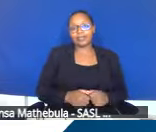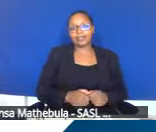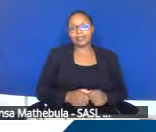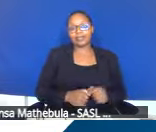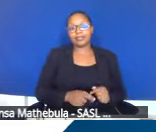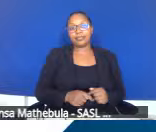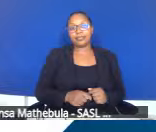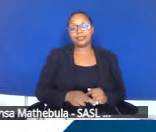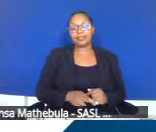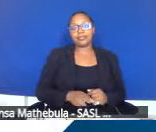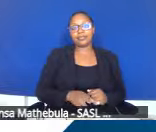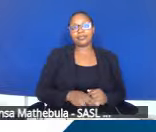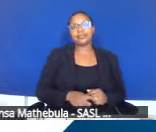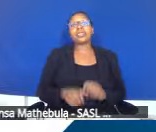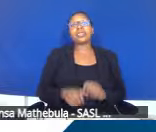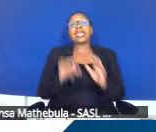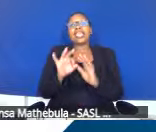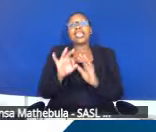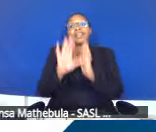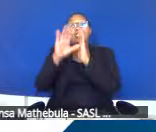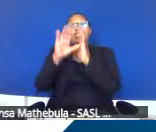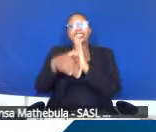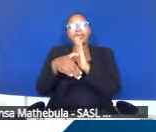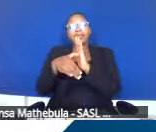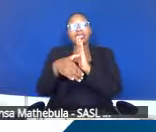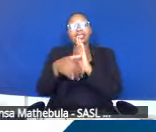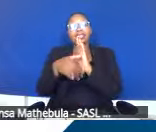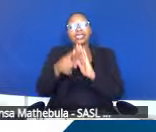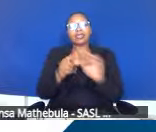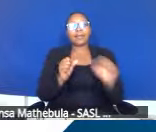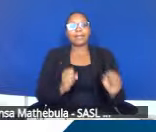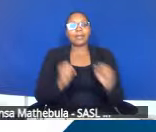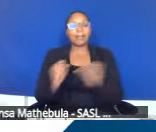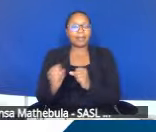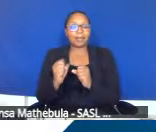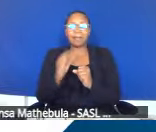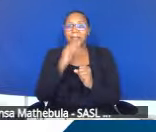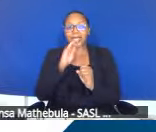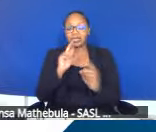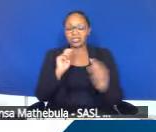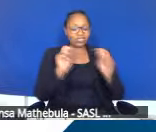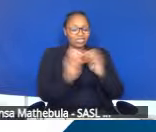If a disability is of a permanent nature,